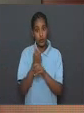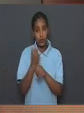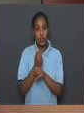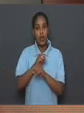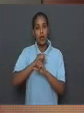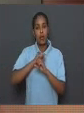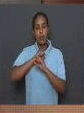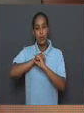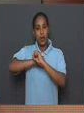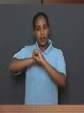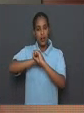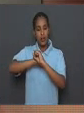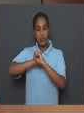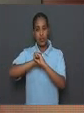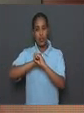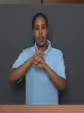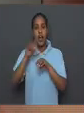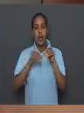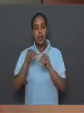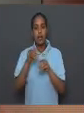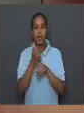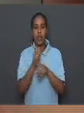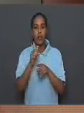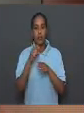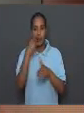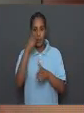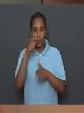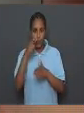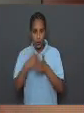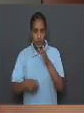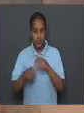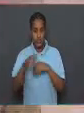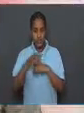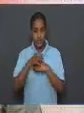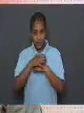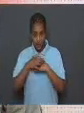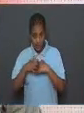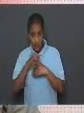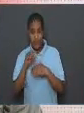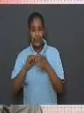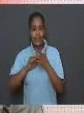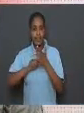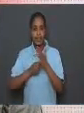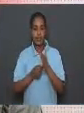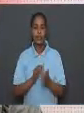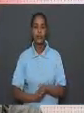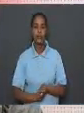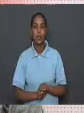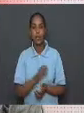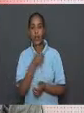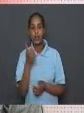that protects active metal products from scratches and dents. Another common use